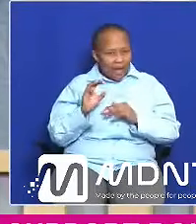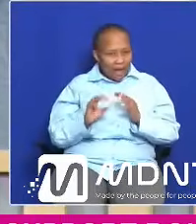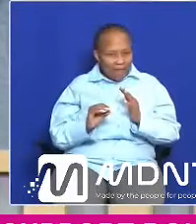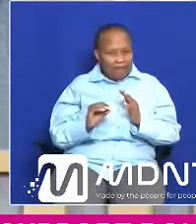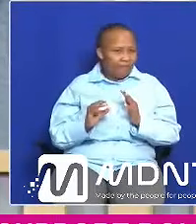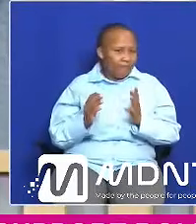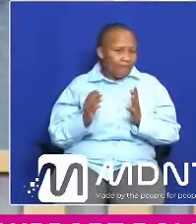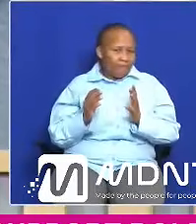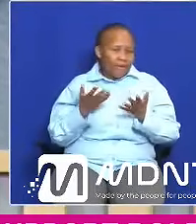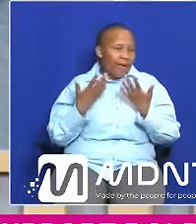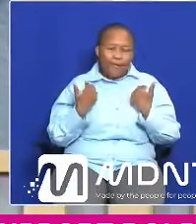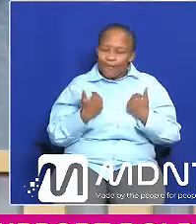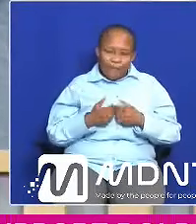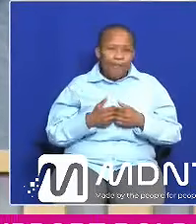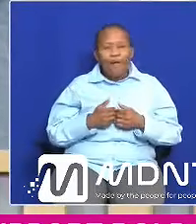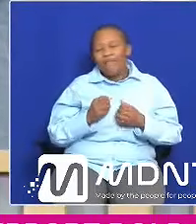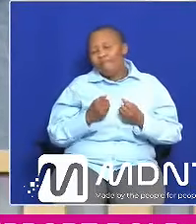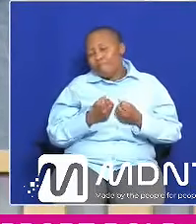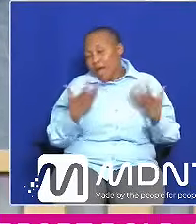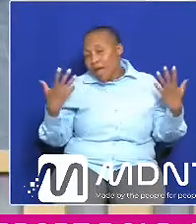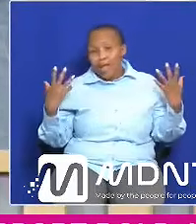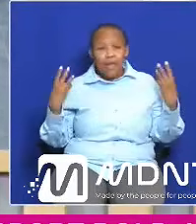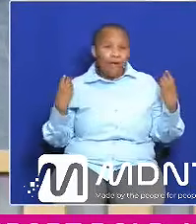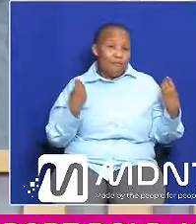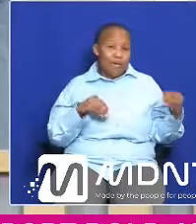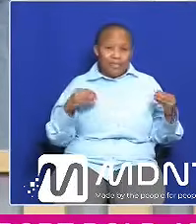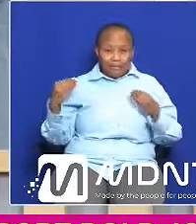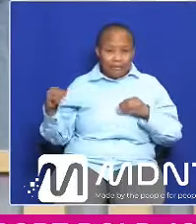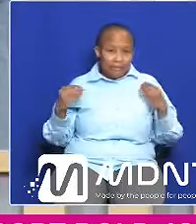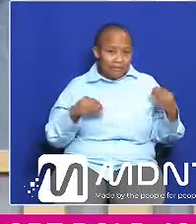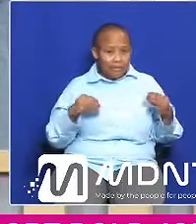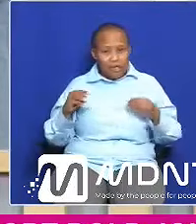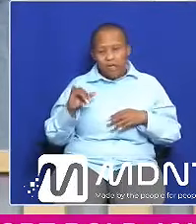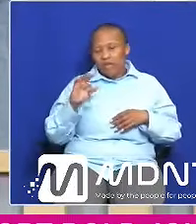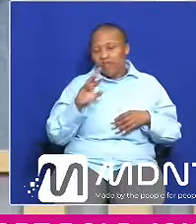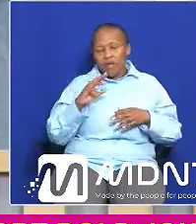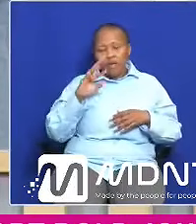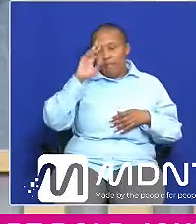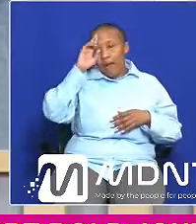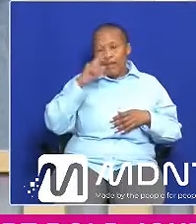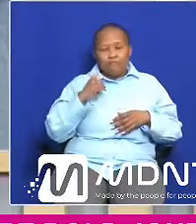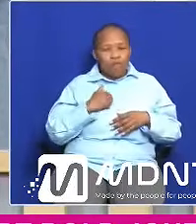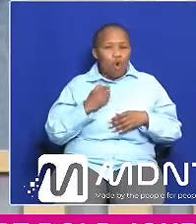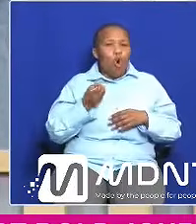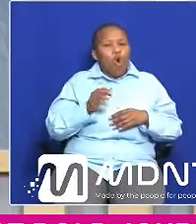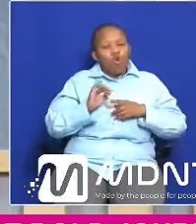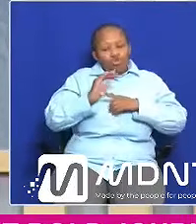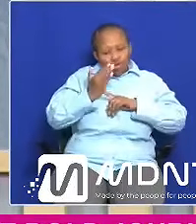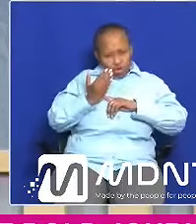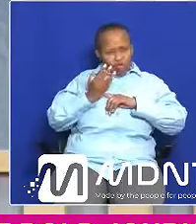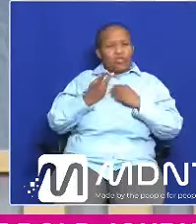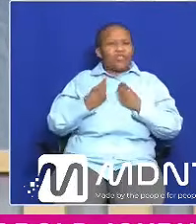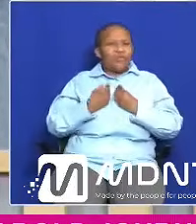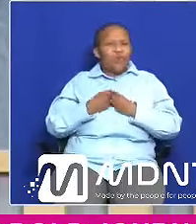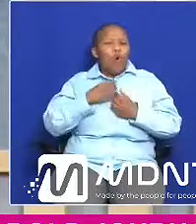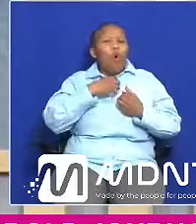businesses. So if maybe you will jog my memory or show me something, then I will tell you who's the owner of this company. That I wouldn't hide